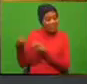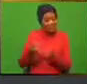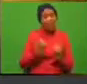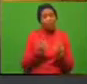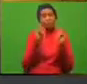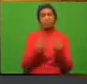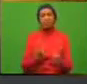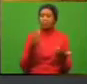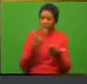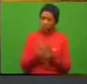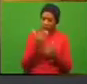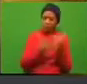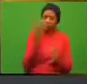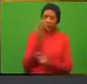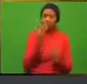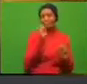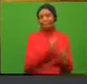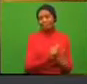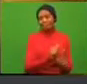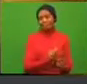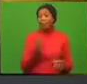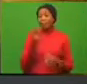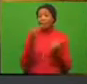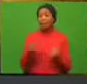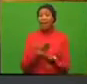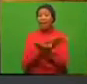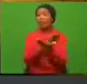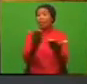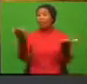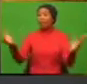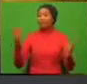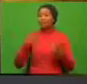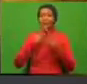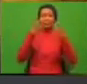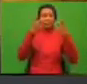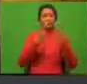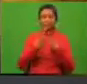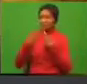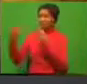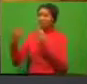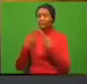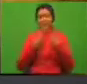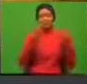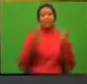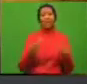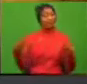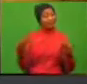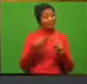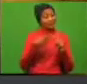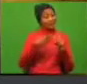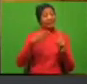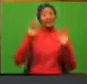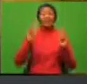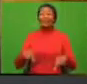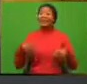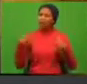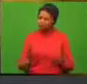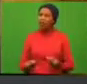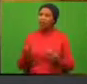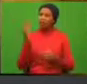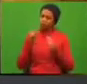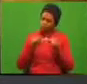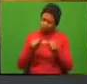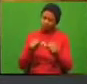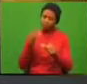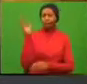nonke uma senikhuluma senixokozela. Akazukwazi ukuthi simuzwe. Nathi thina-ke